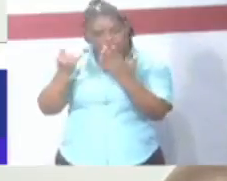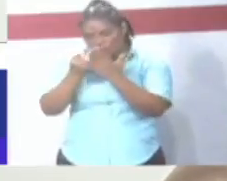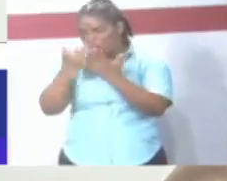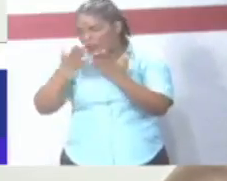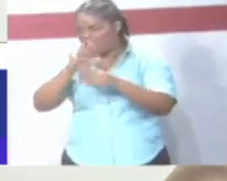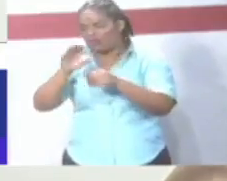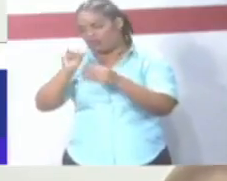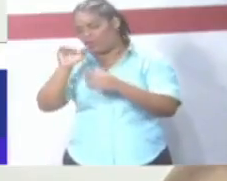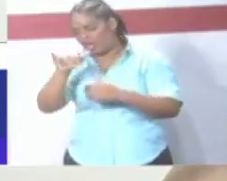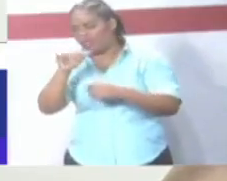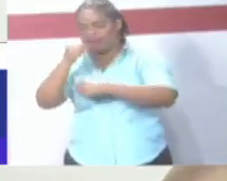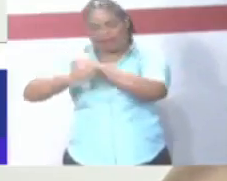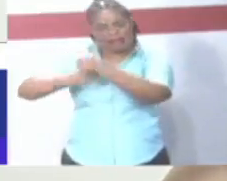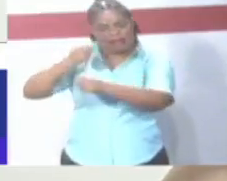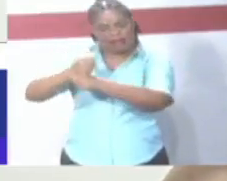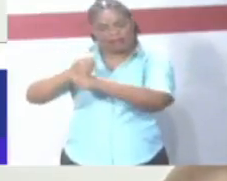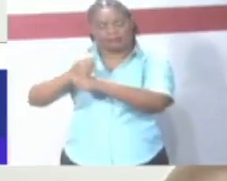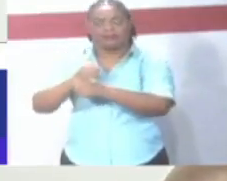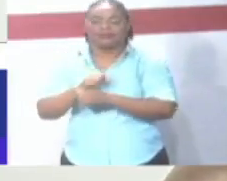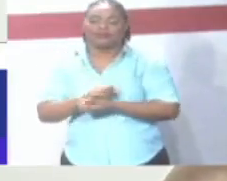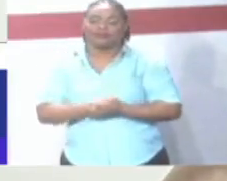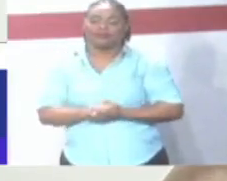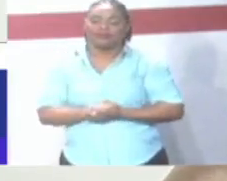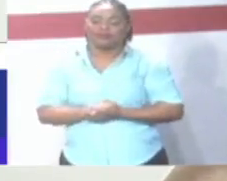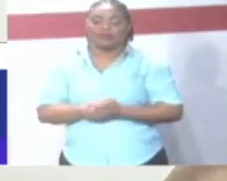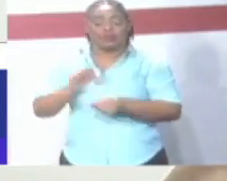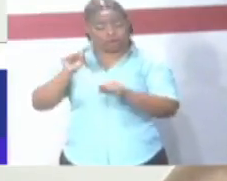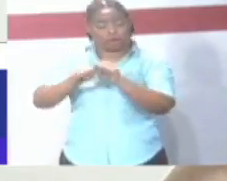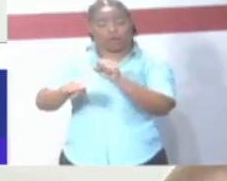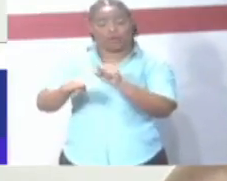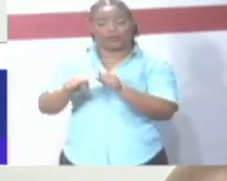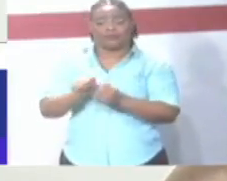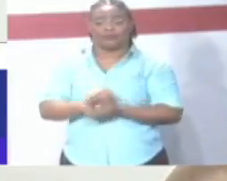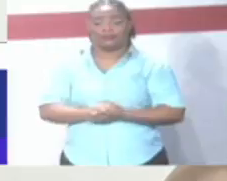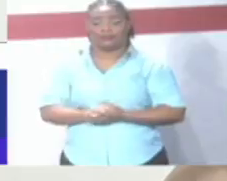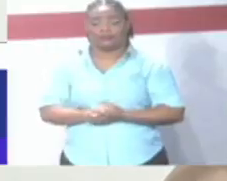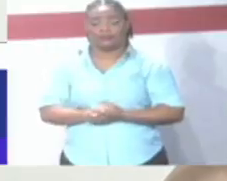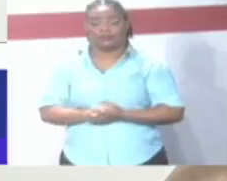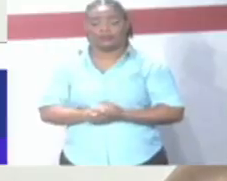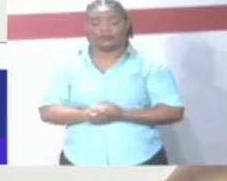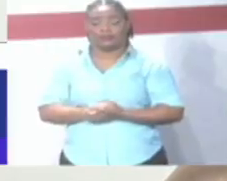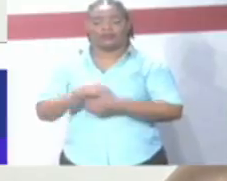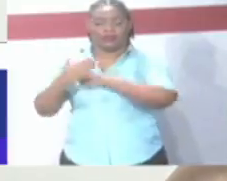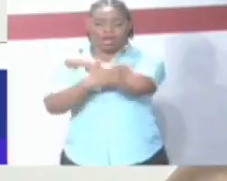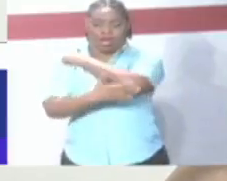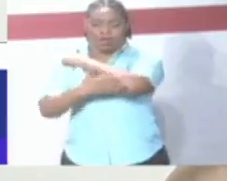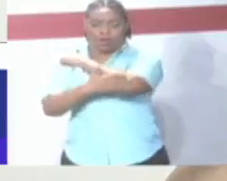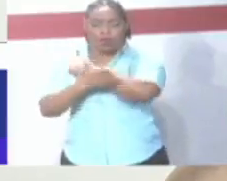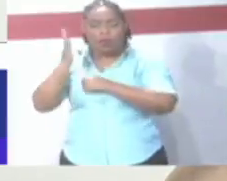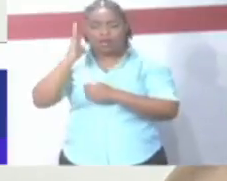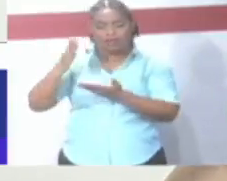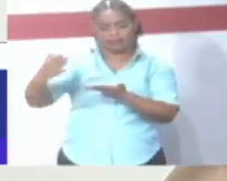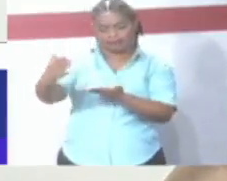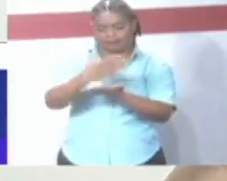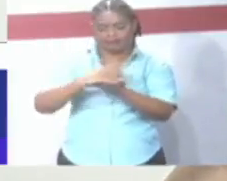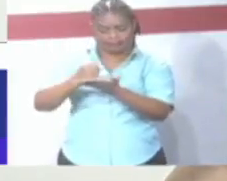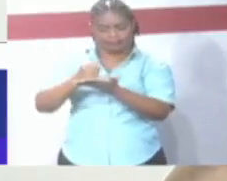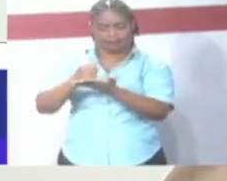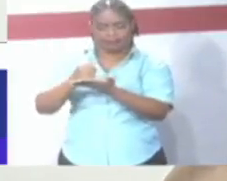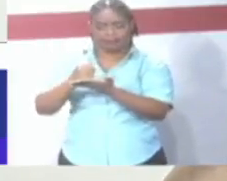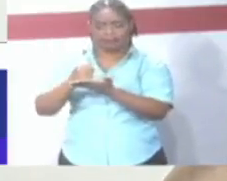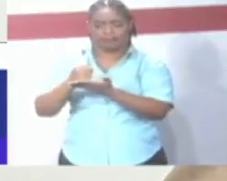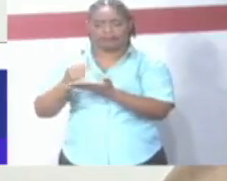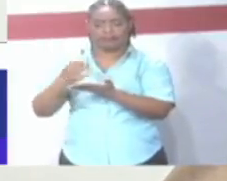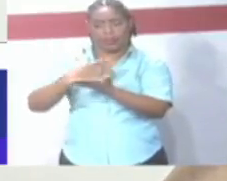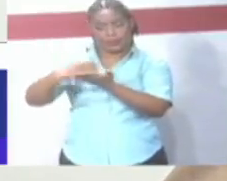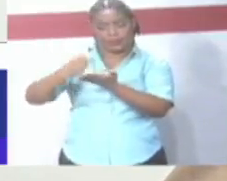calendar year, countries that are purchasing flu vaccines through the PAHO